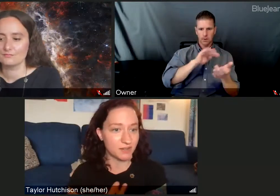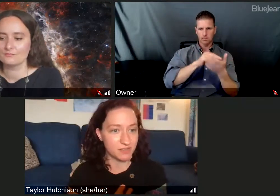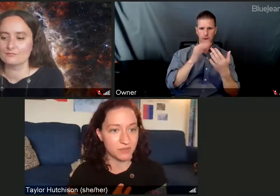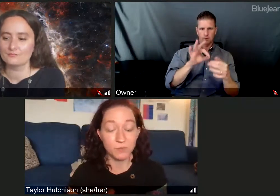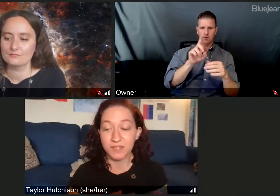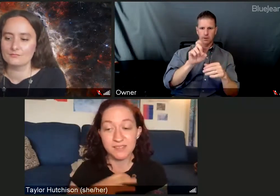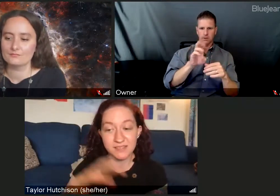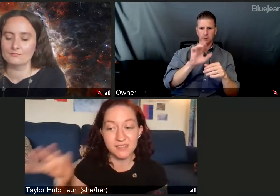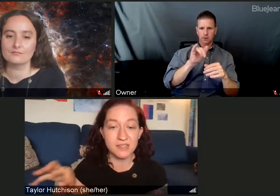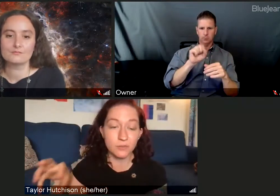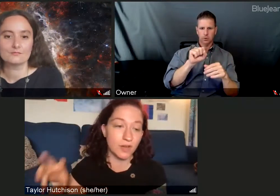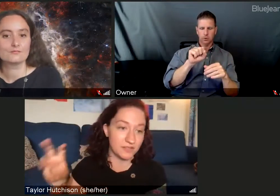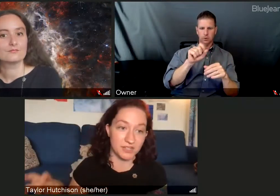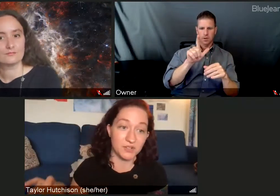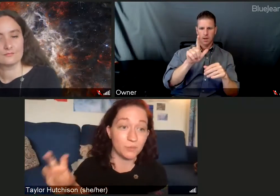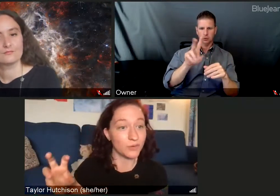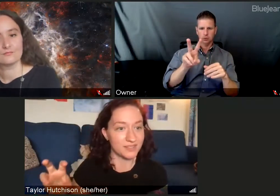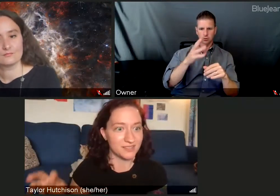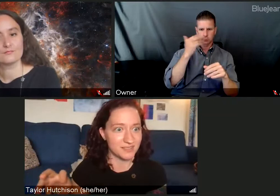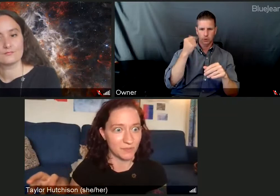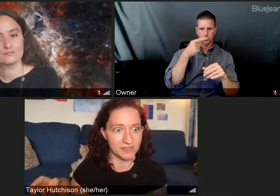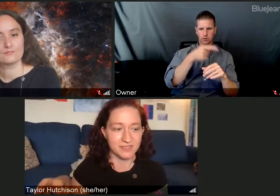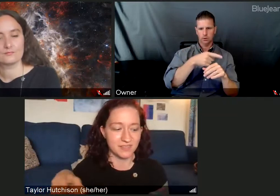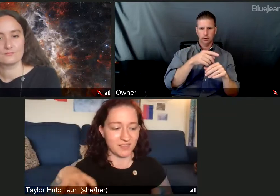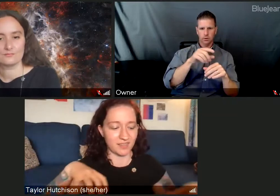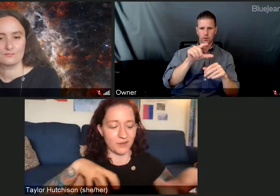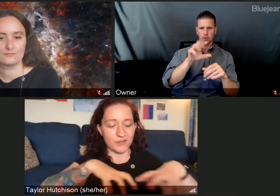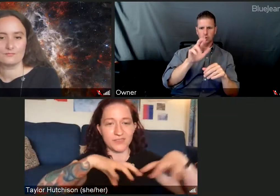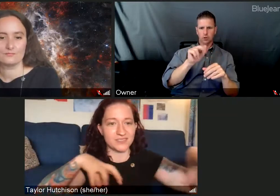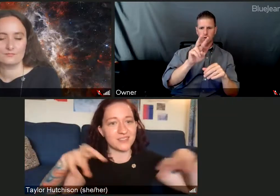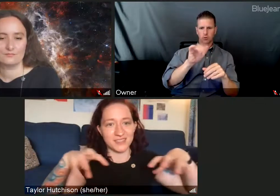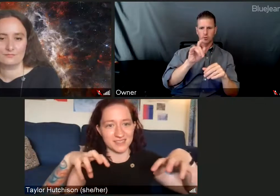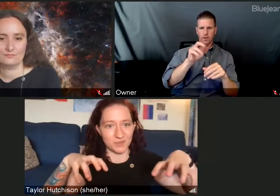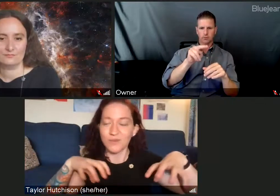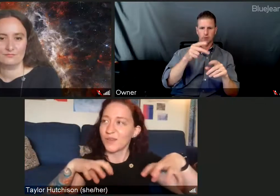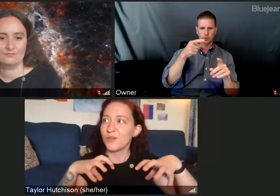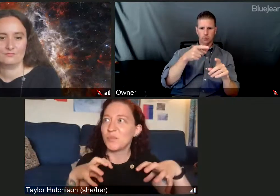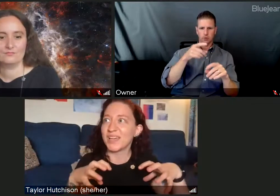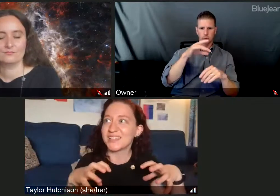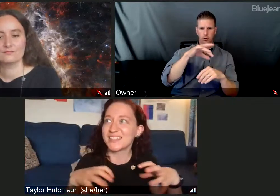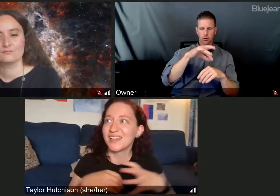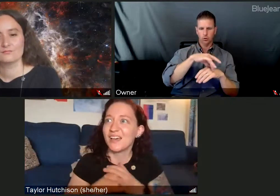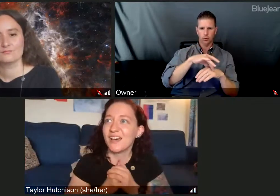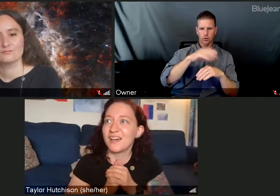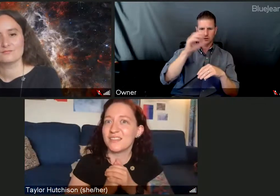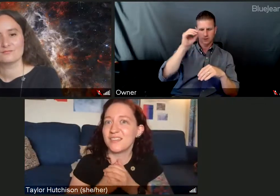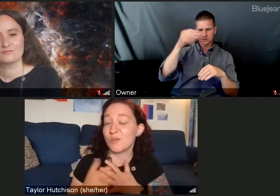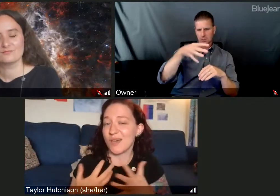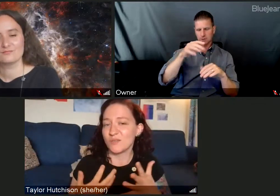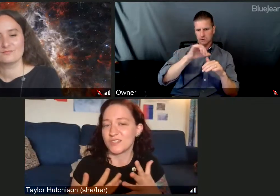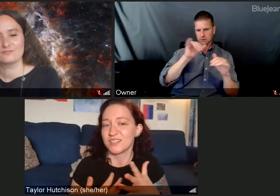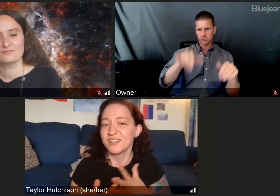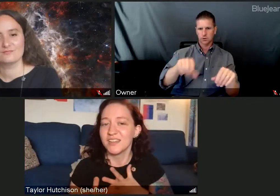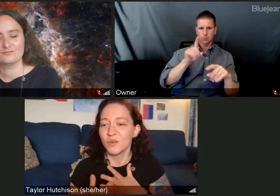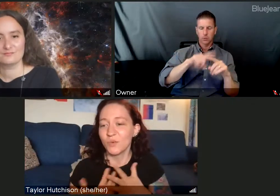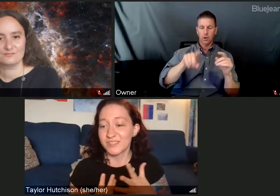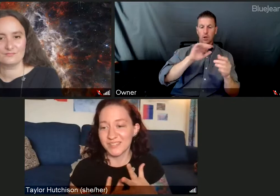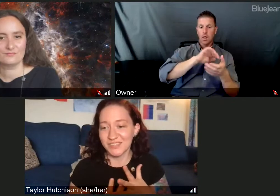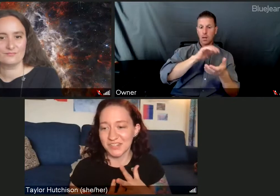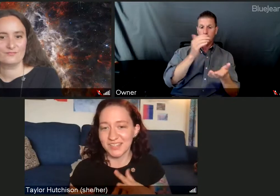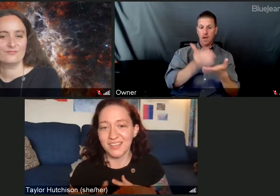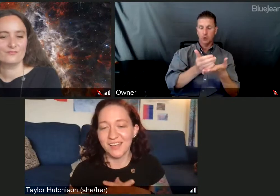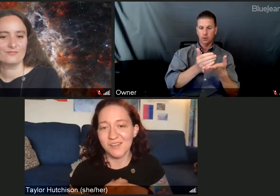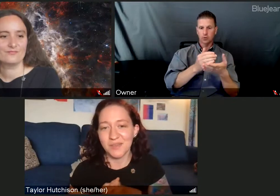to be at L2 because it is a stable gravitational point in space in the Earth-Sun system. But the amount